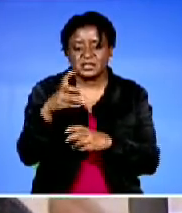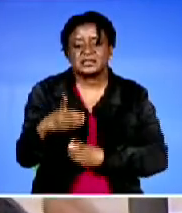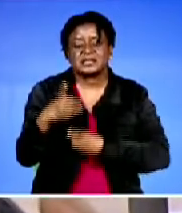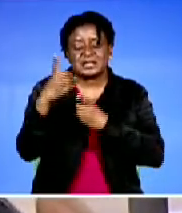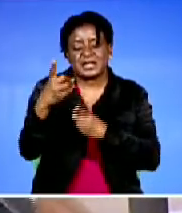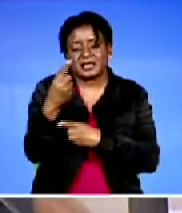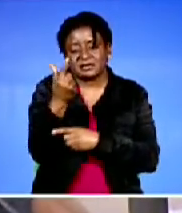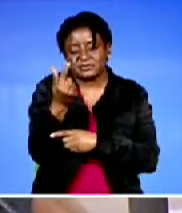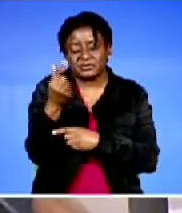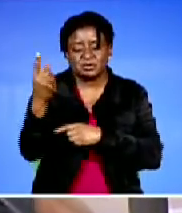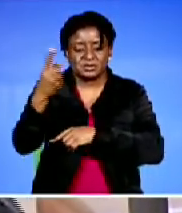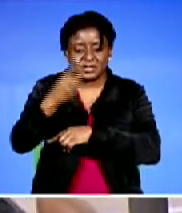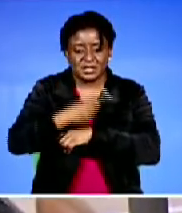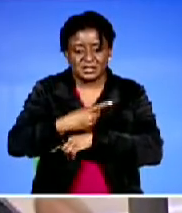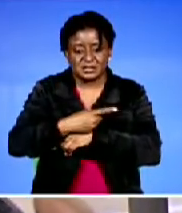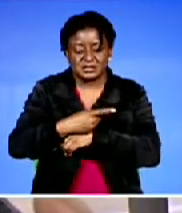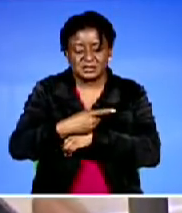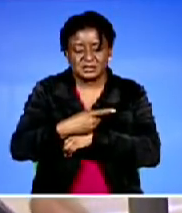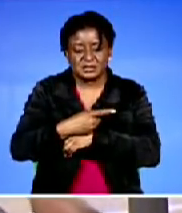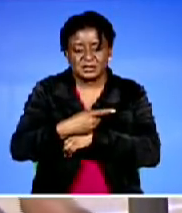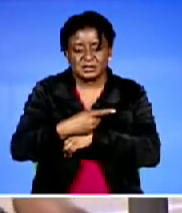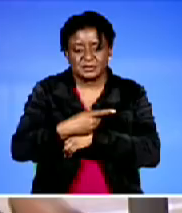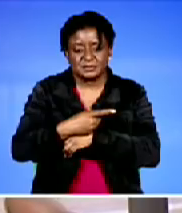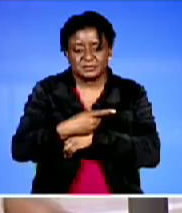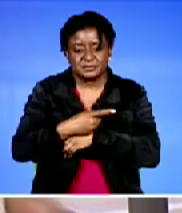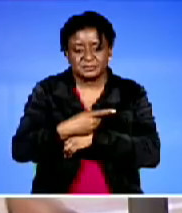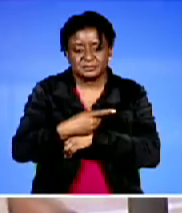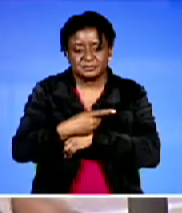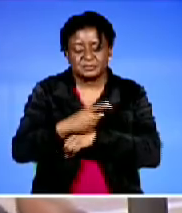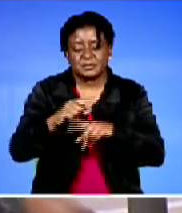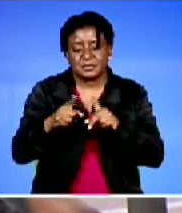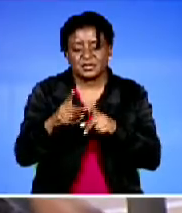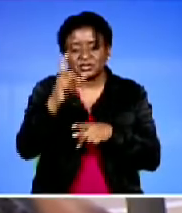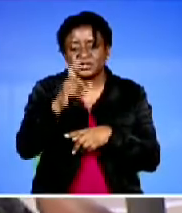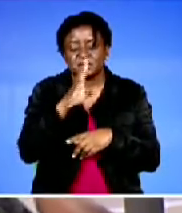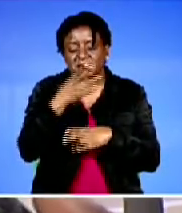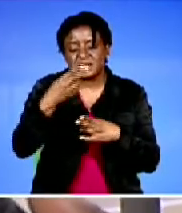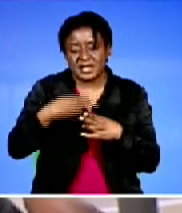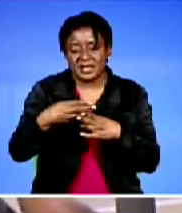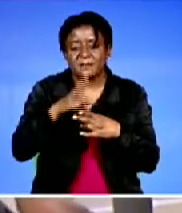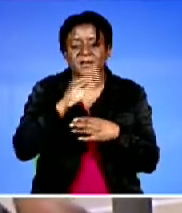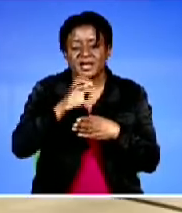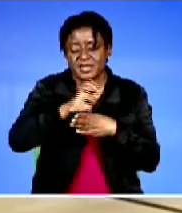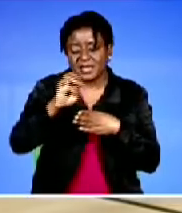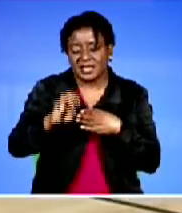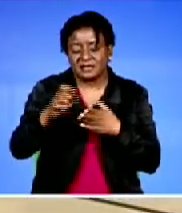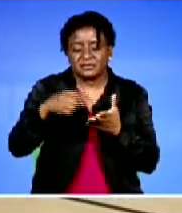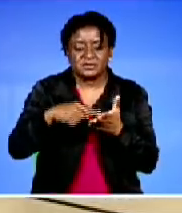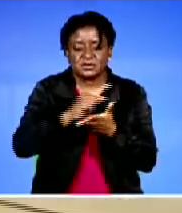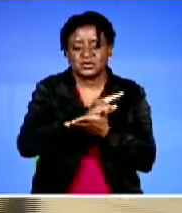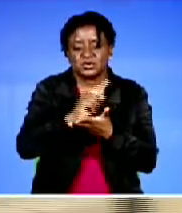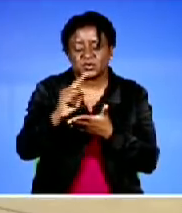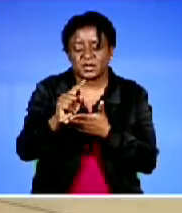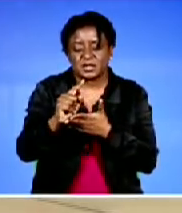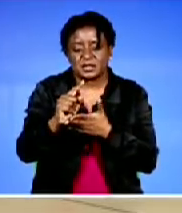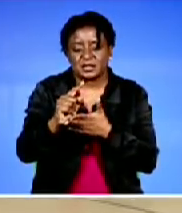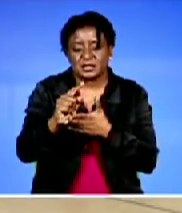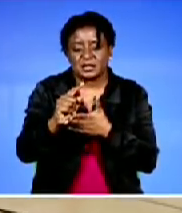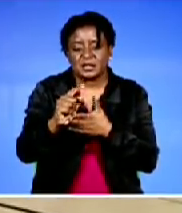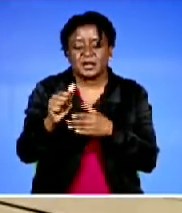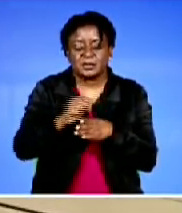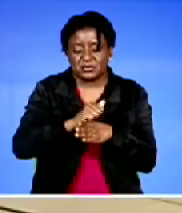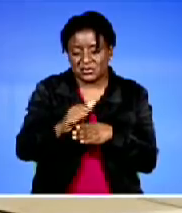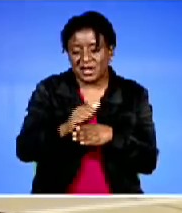some unfortunate circumstances, but it should be named by the end of the week. As far as the practices